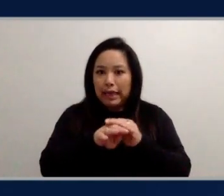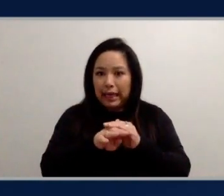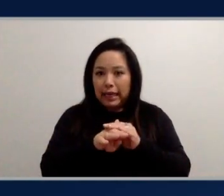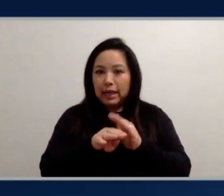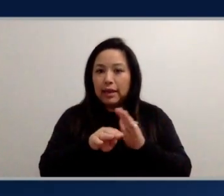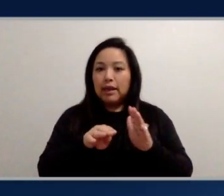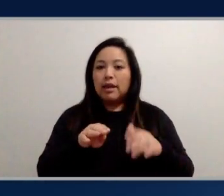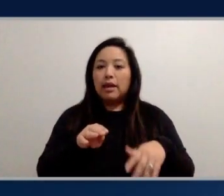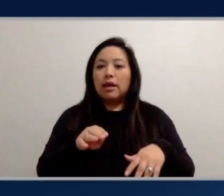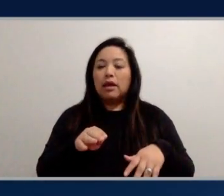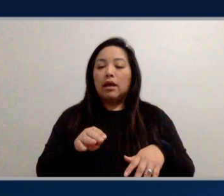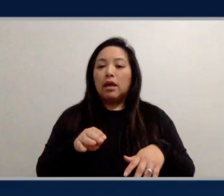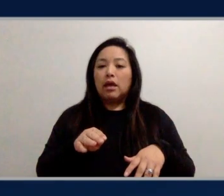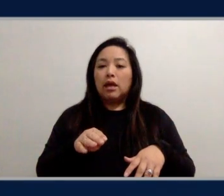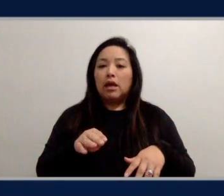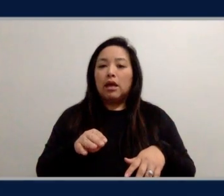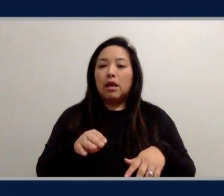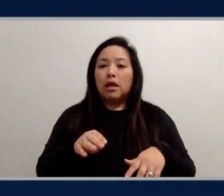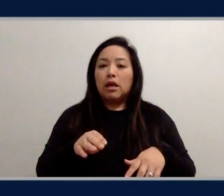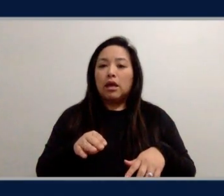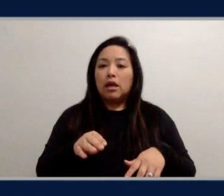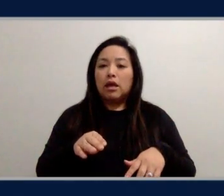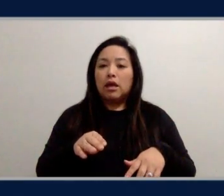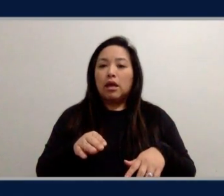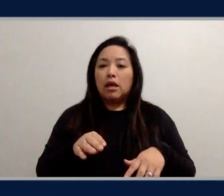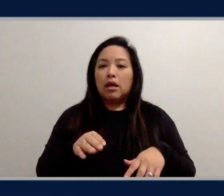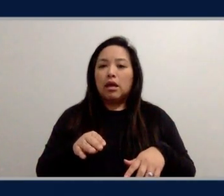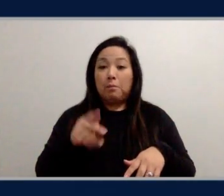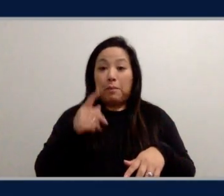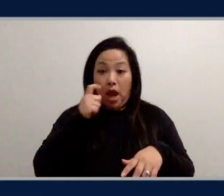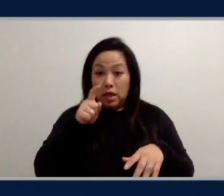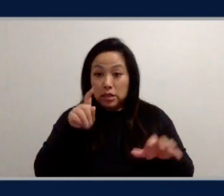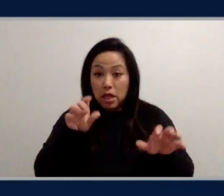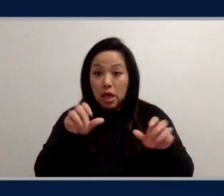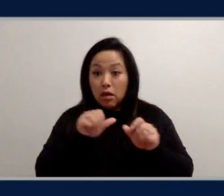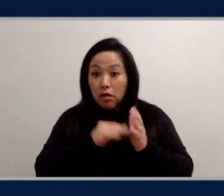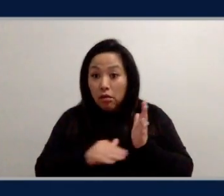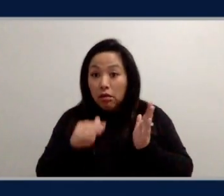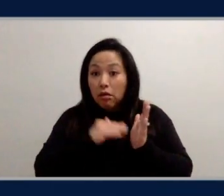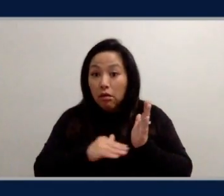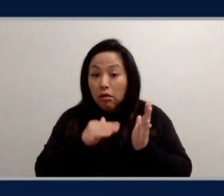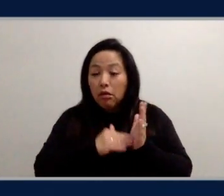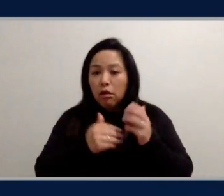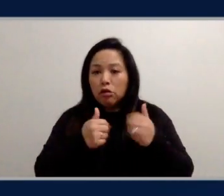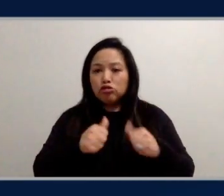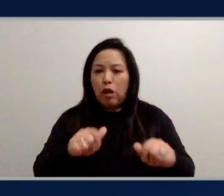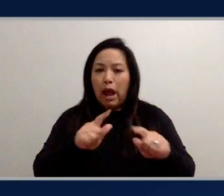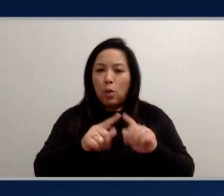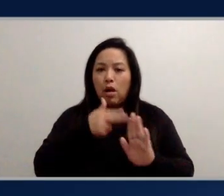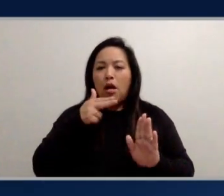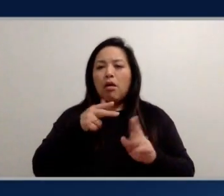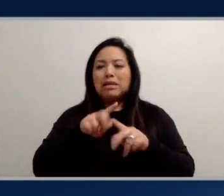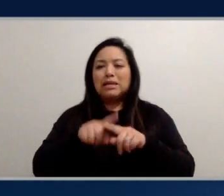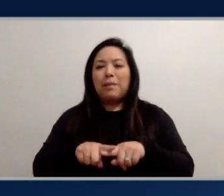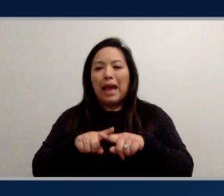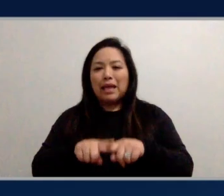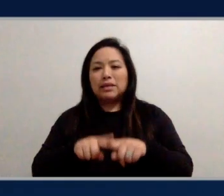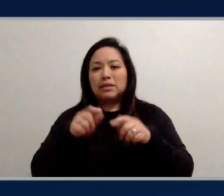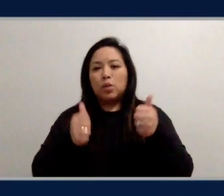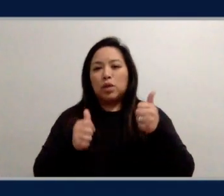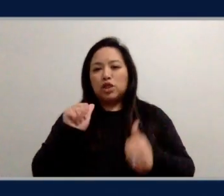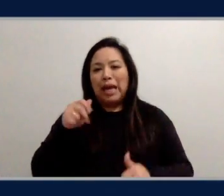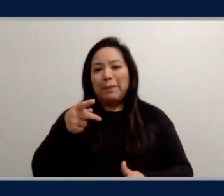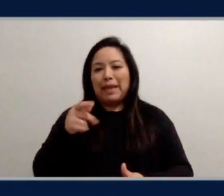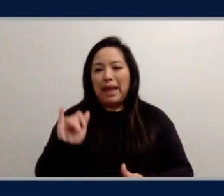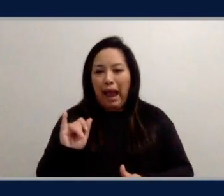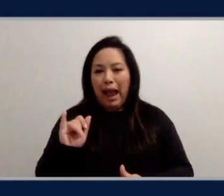be classified as the part of a persistence techniques. It could be. Depends of which APIs were called. I heard stay in your lane.